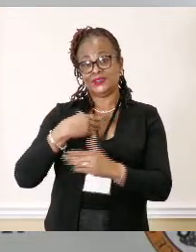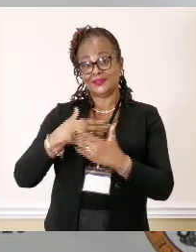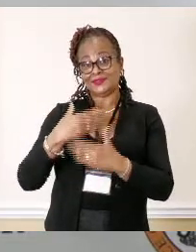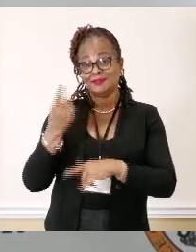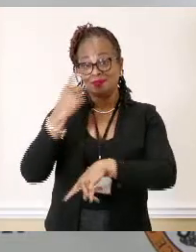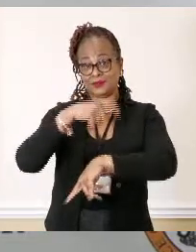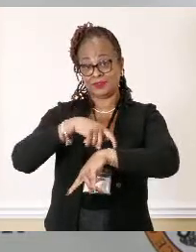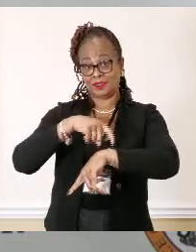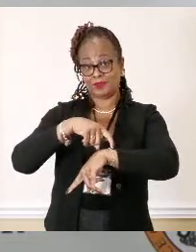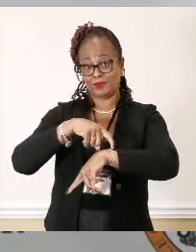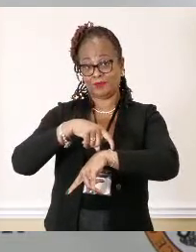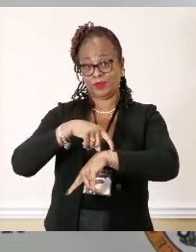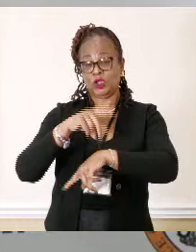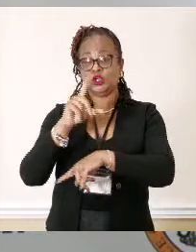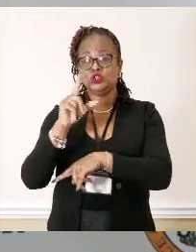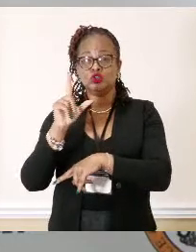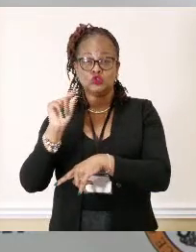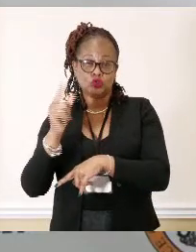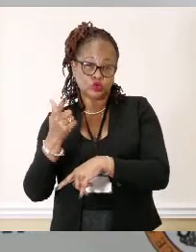then,